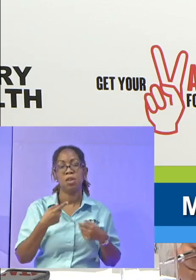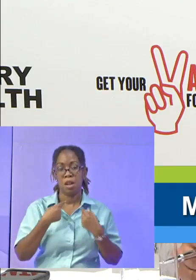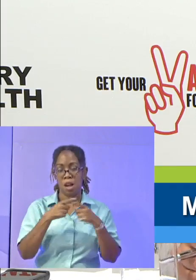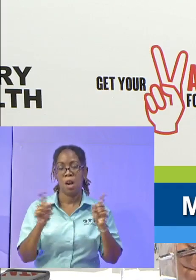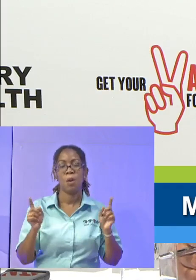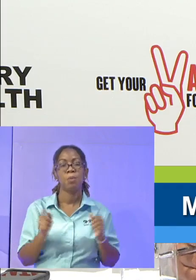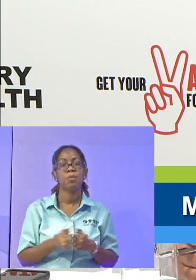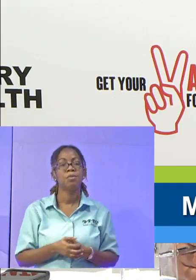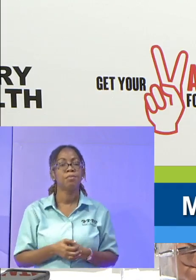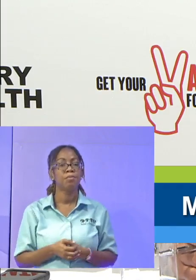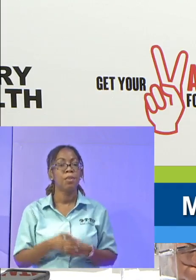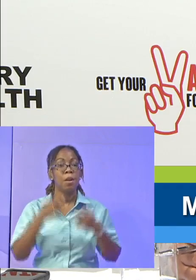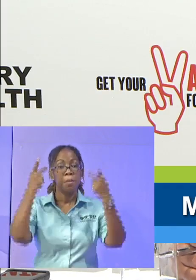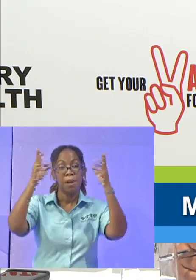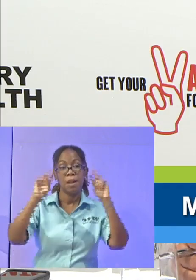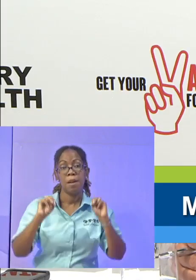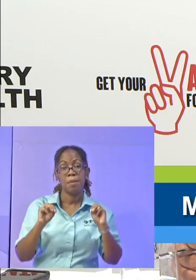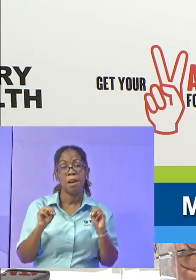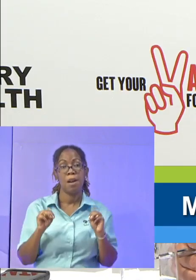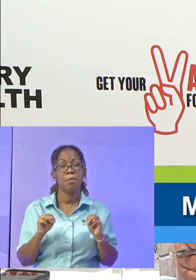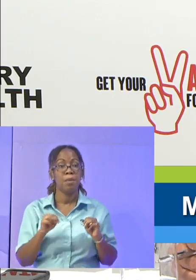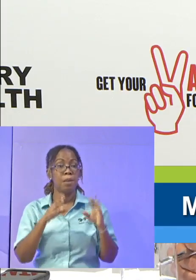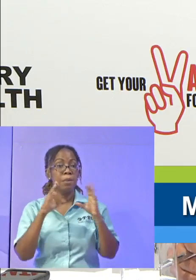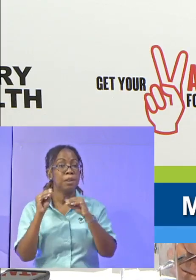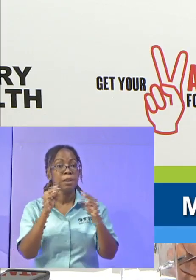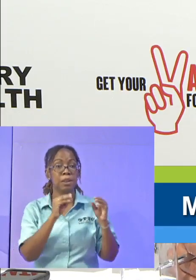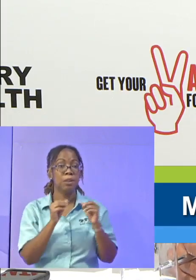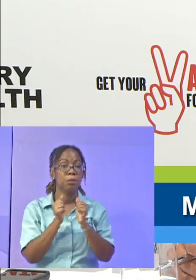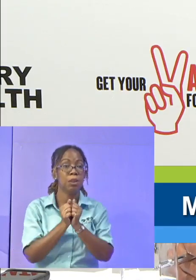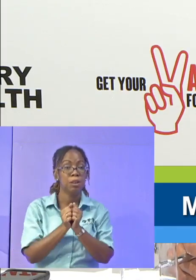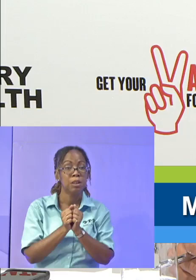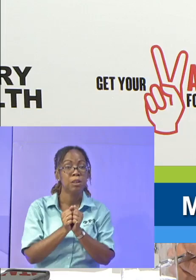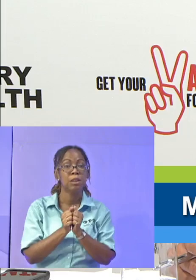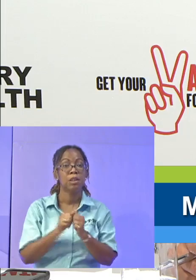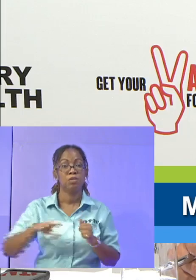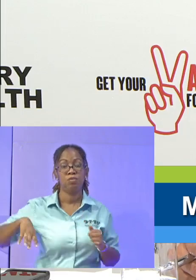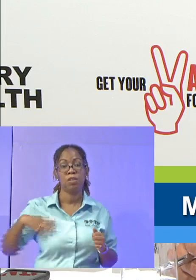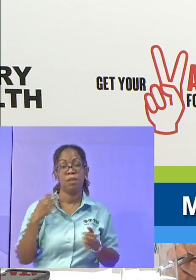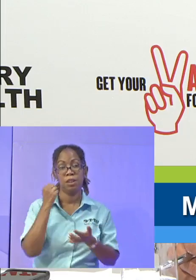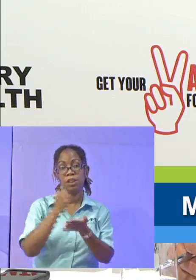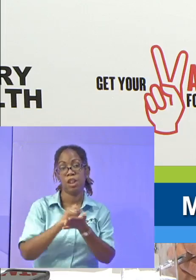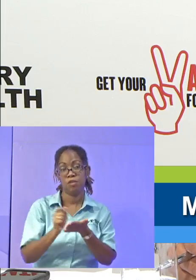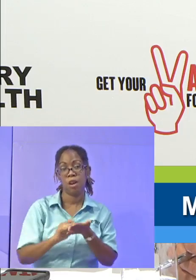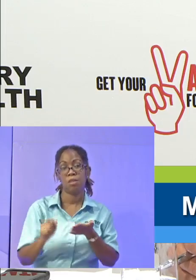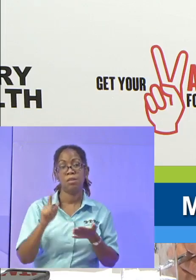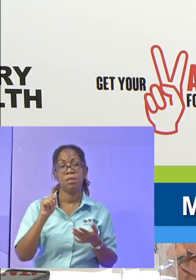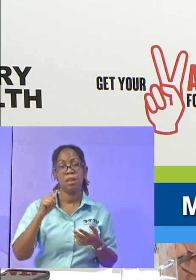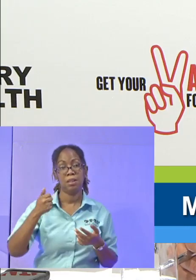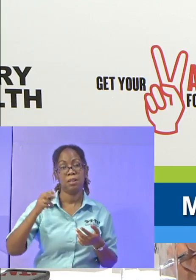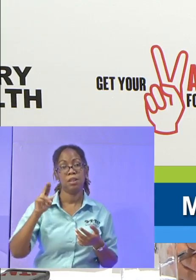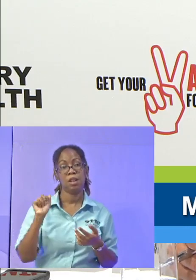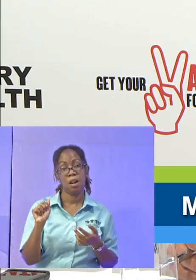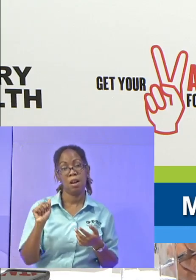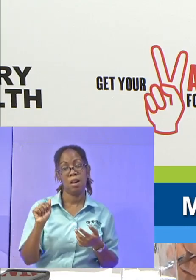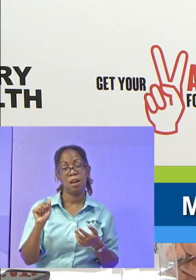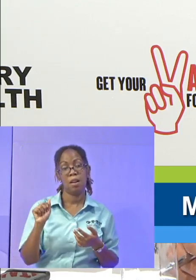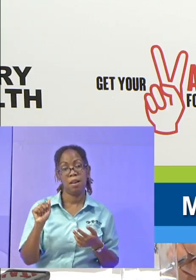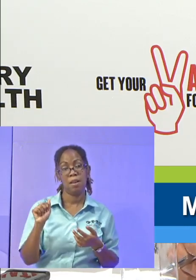would have met with the Chief Secretary of the Tobago House of Assembly, Augustus